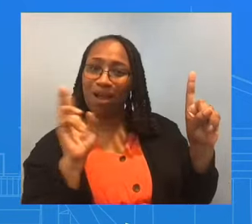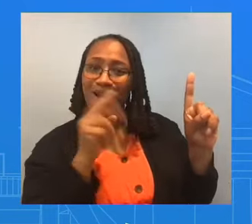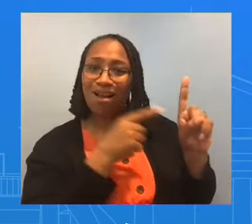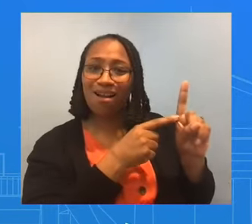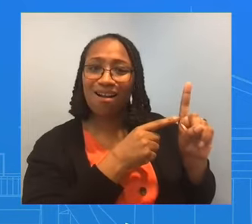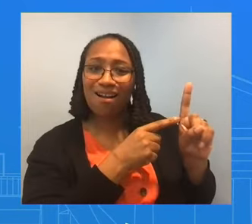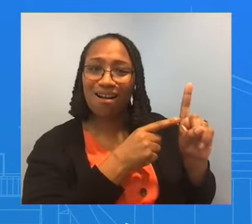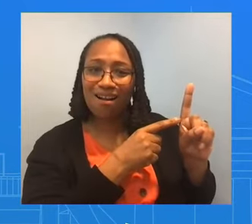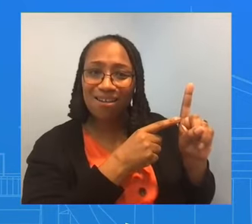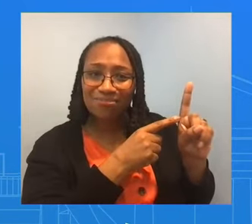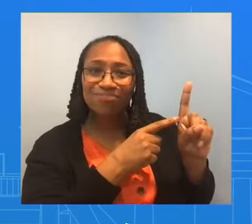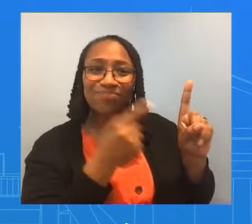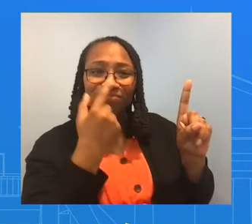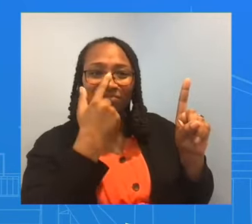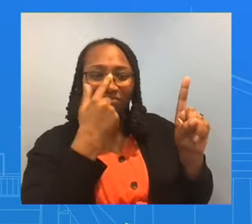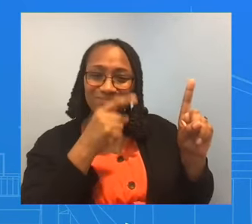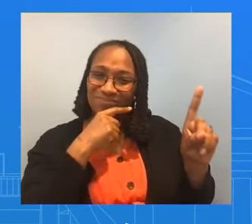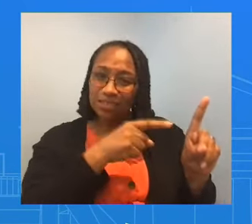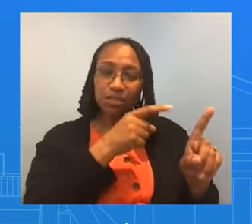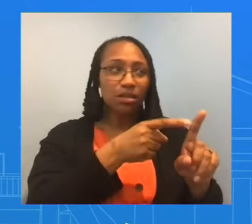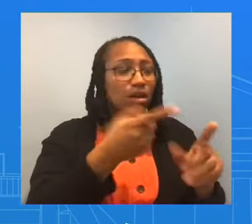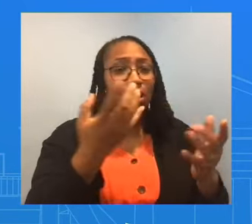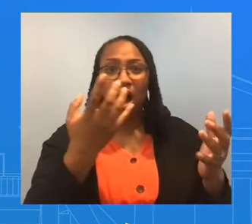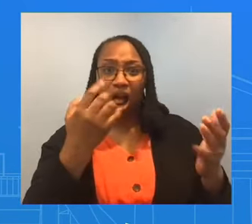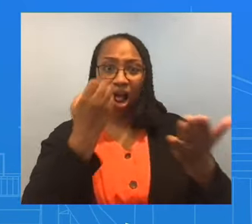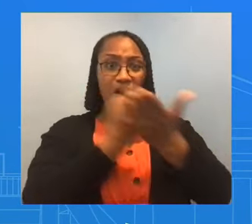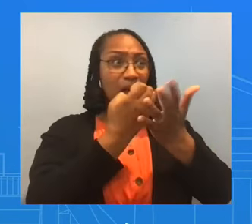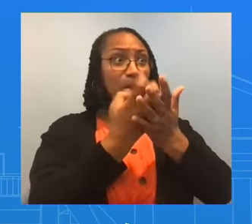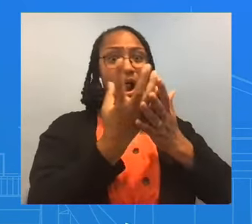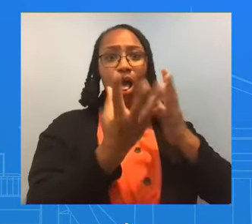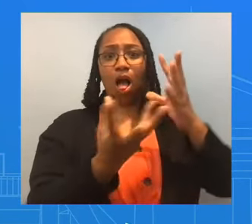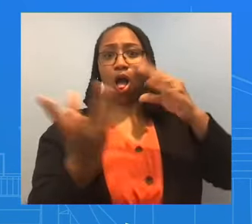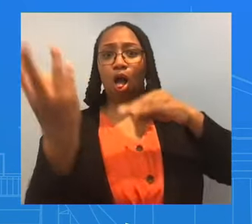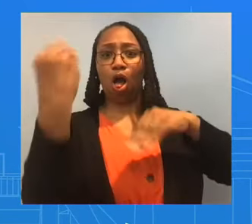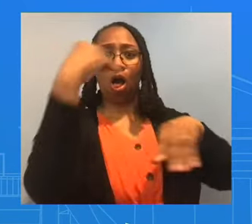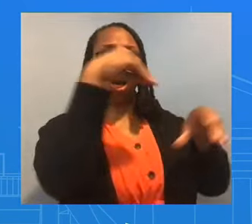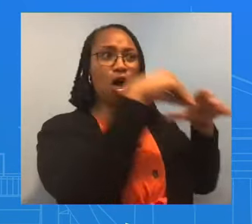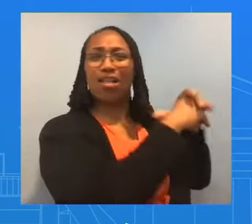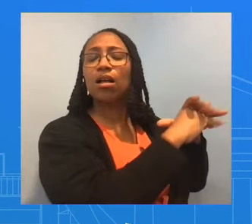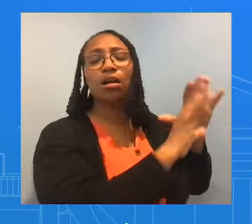the conversation. We do. We want to have the conversation about lowering the deficit.